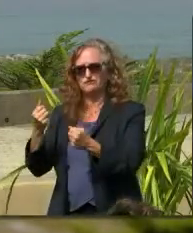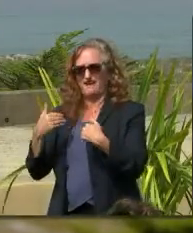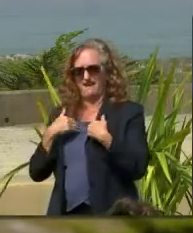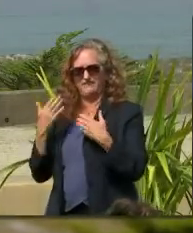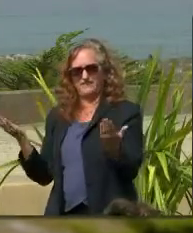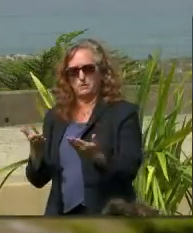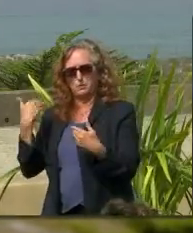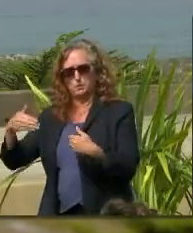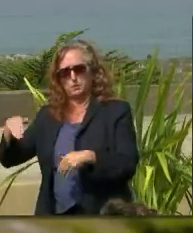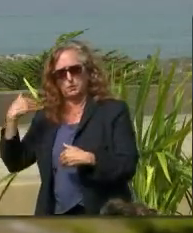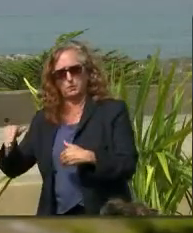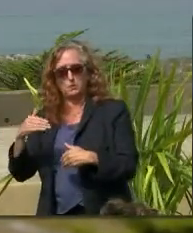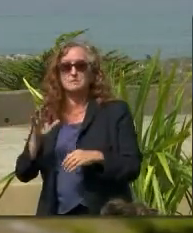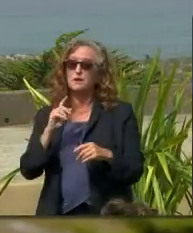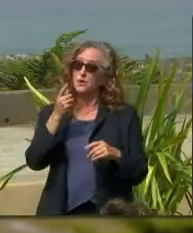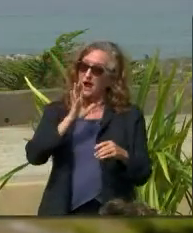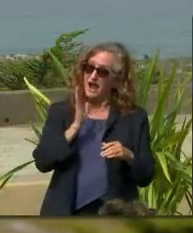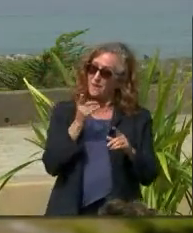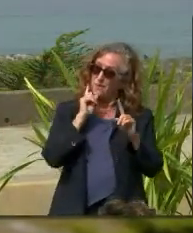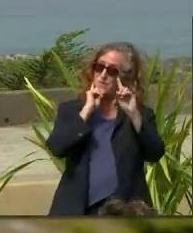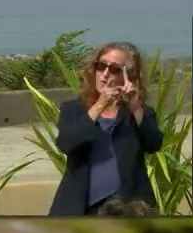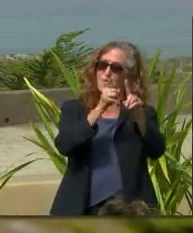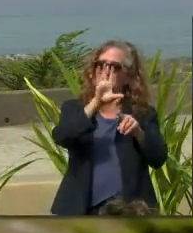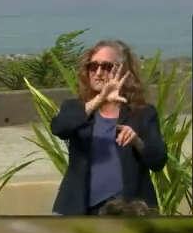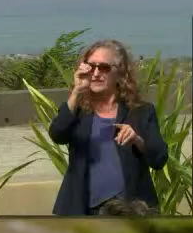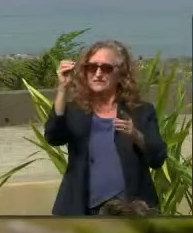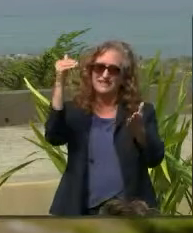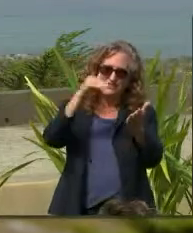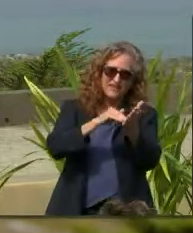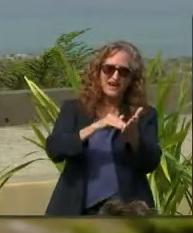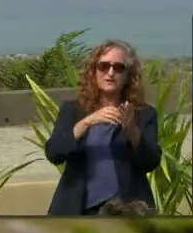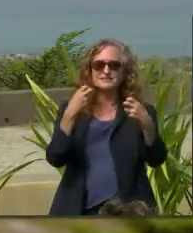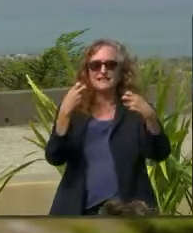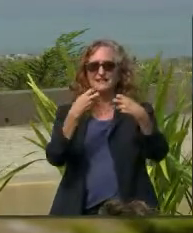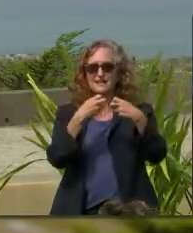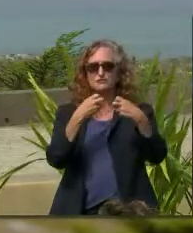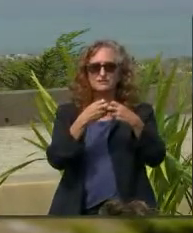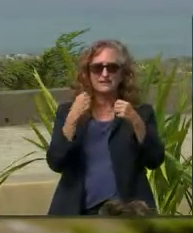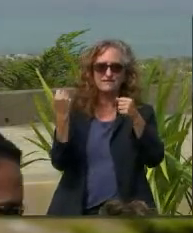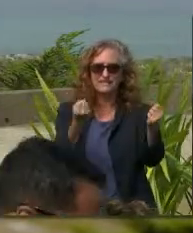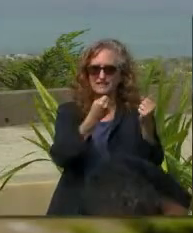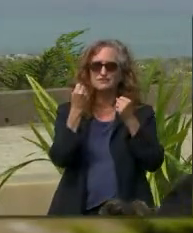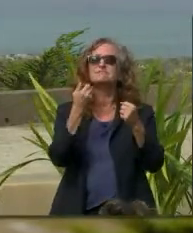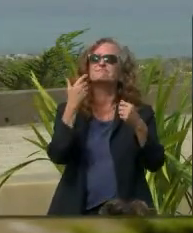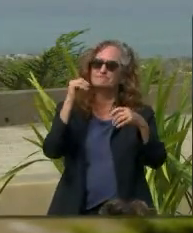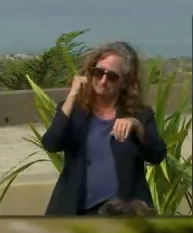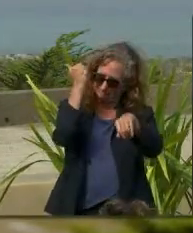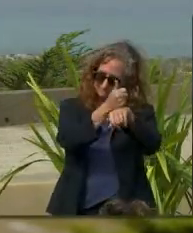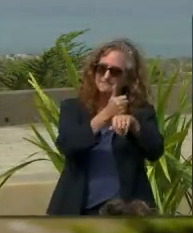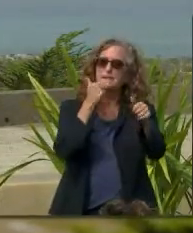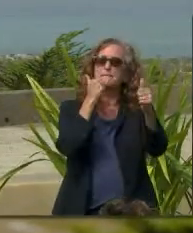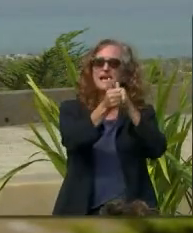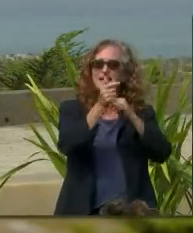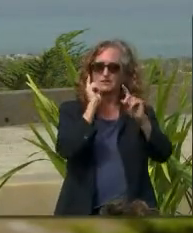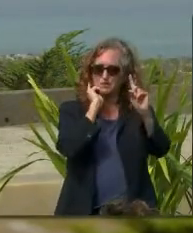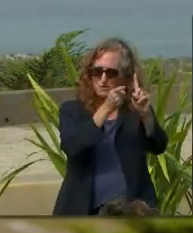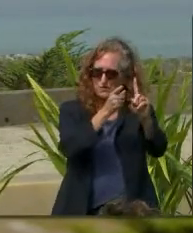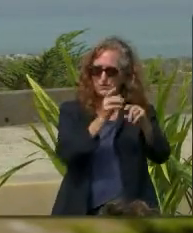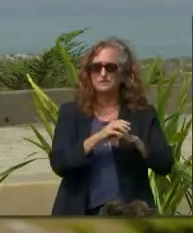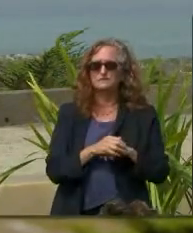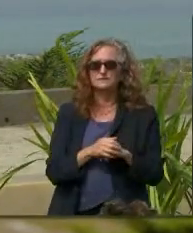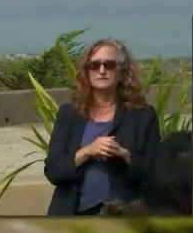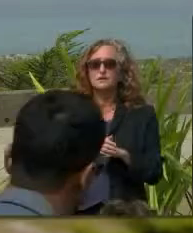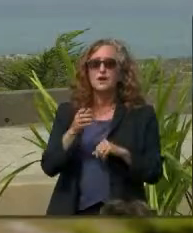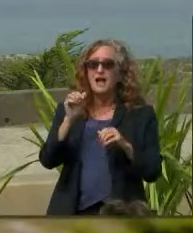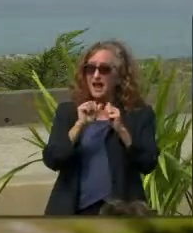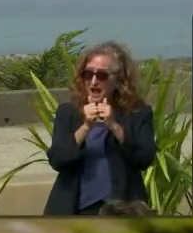goal of putting 50,000 electric vehicles on Oregon roads. But most importantly, we